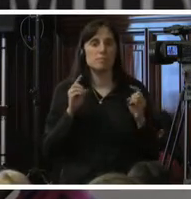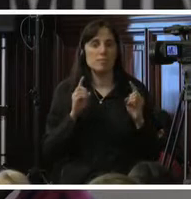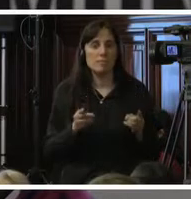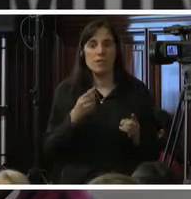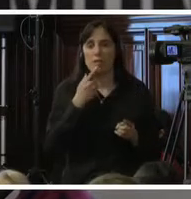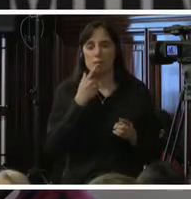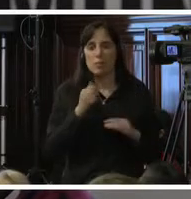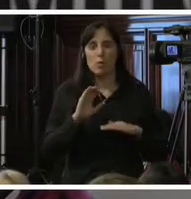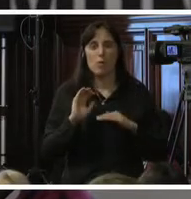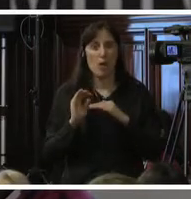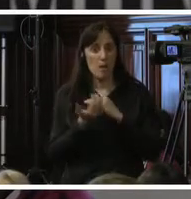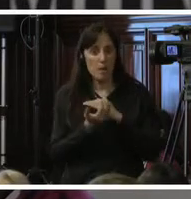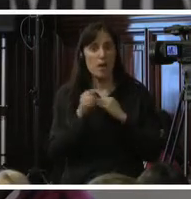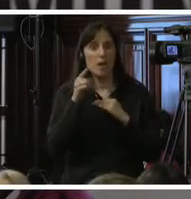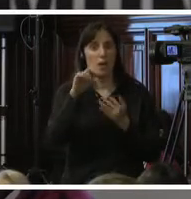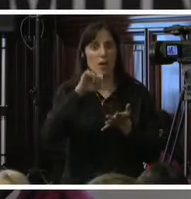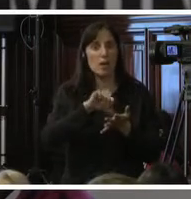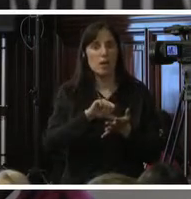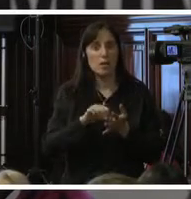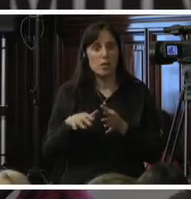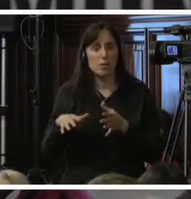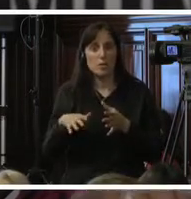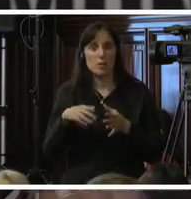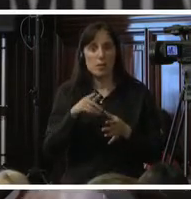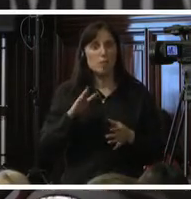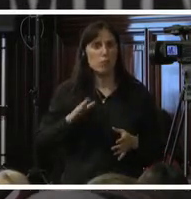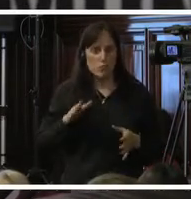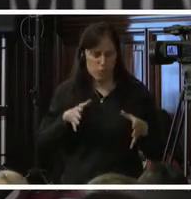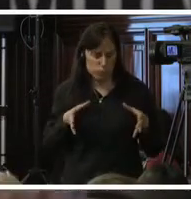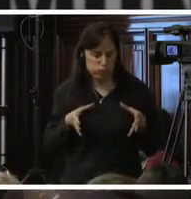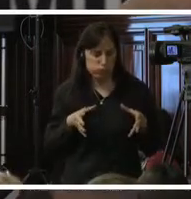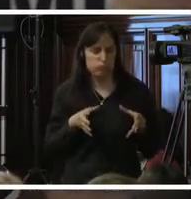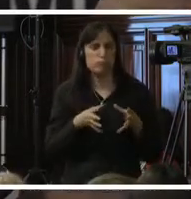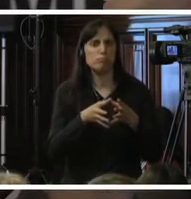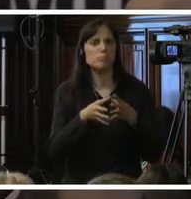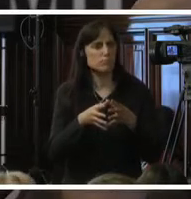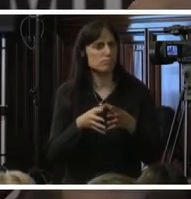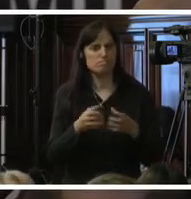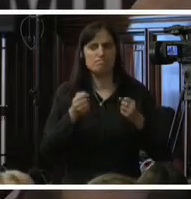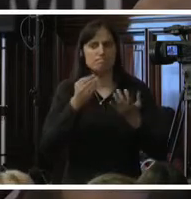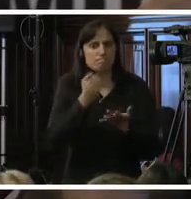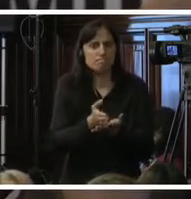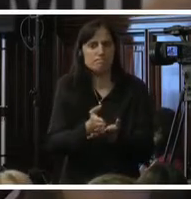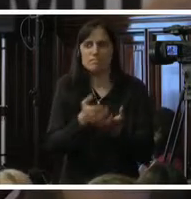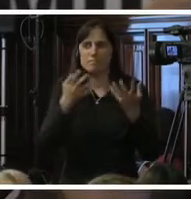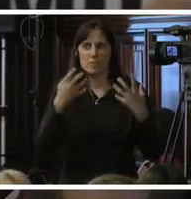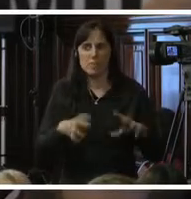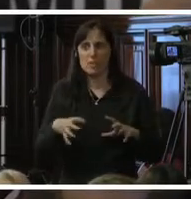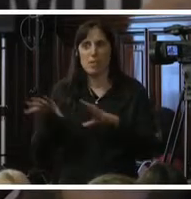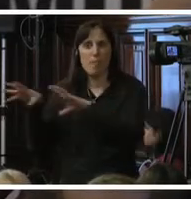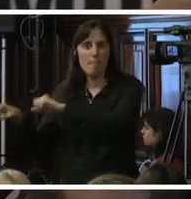women's movement moved very strongly about trafficking. And one of the things we got the